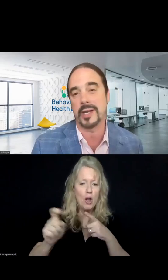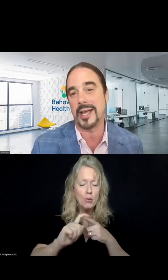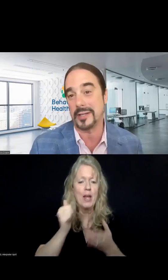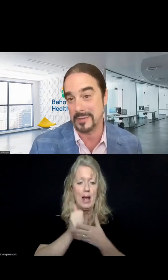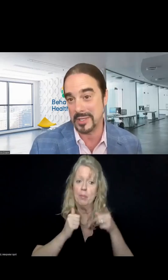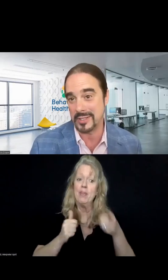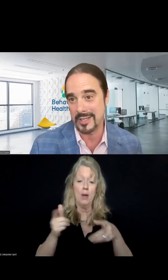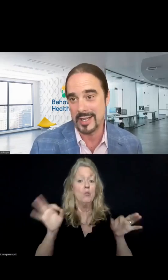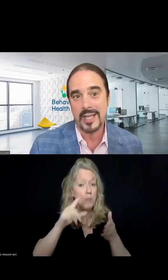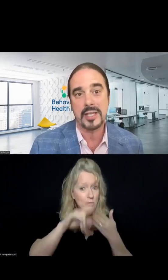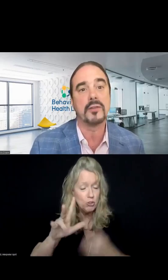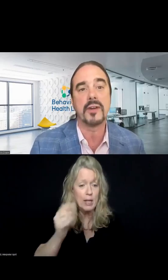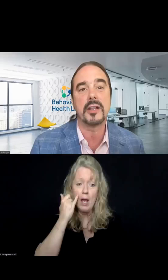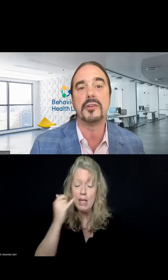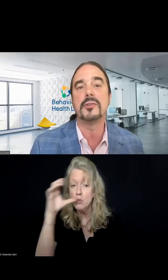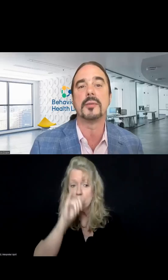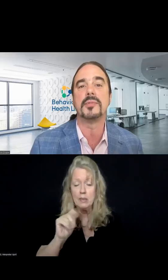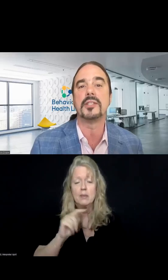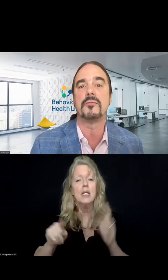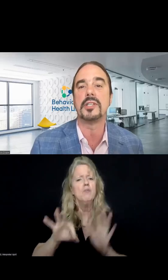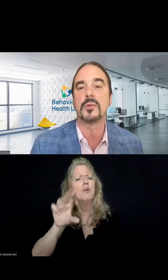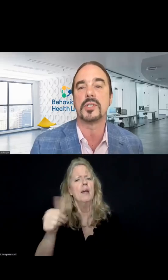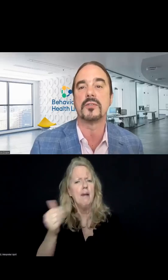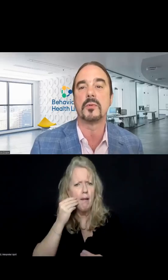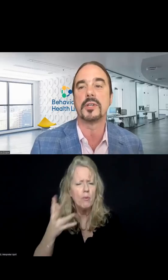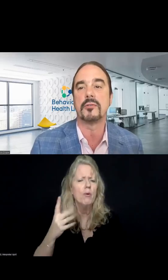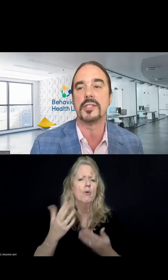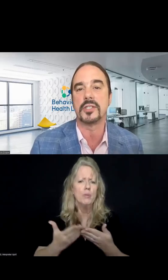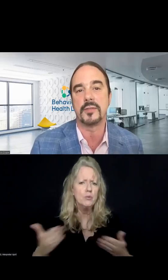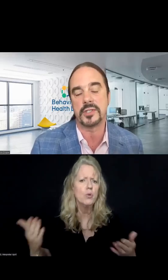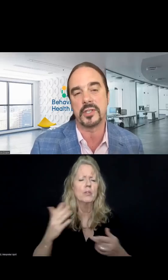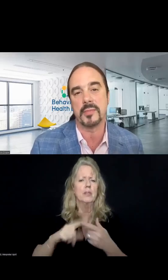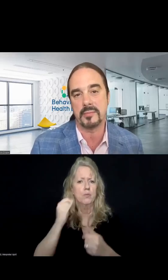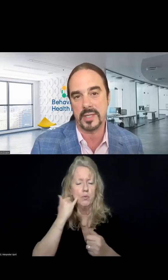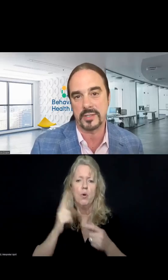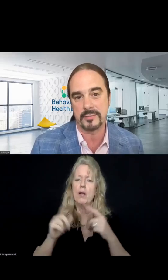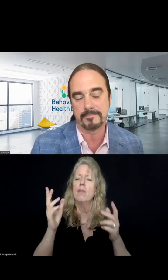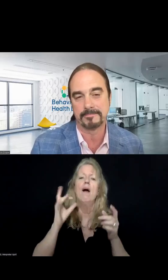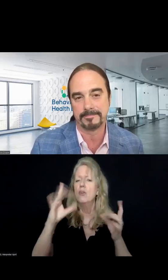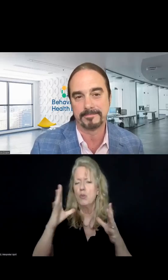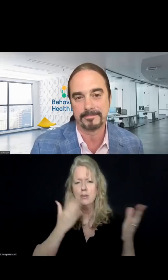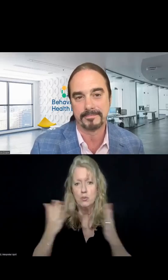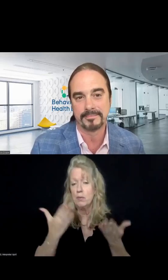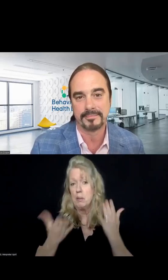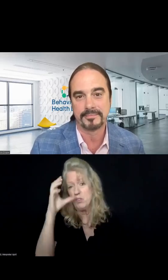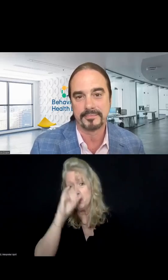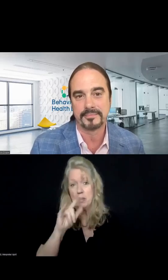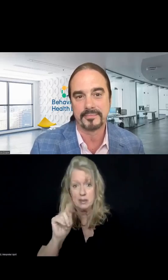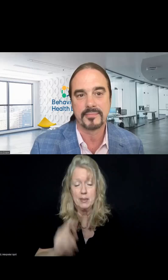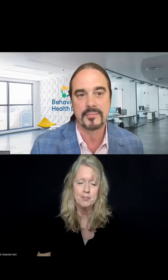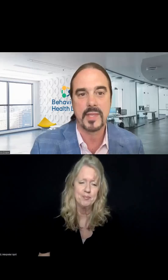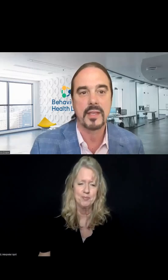check that one out if you missed it. And you can find other news updates and resources from the world of crisis services that you might have missed.